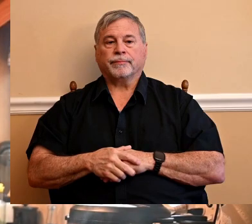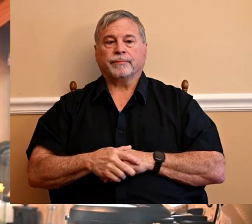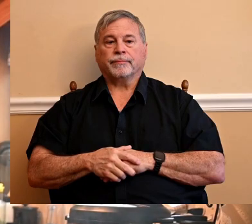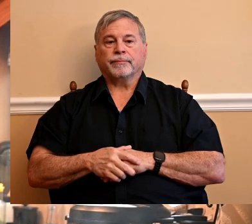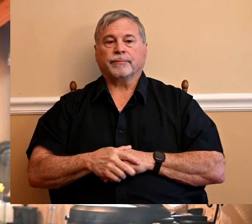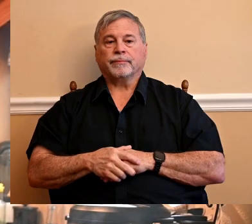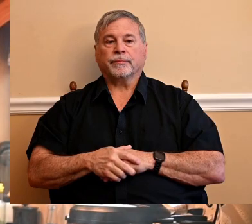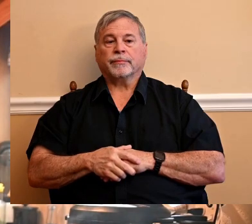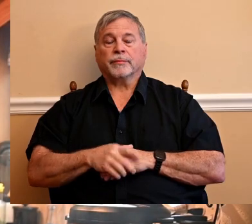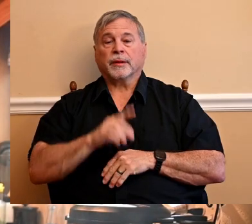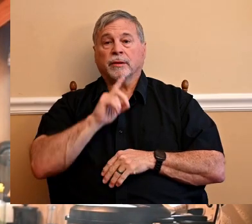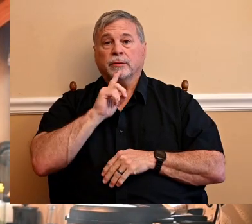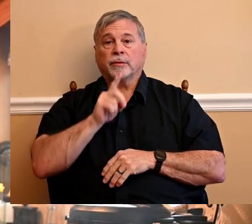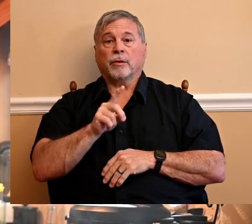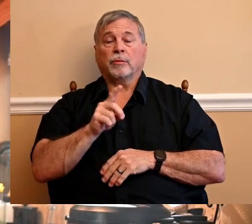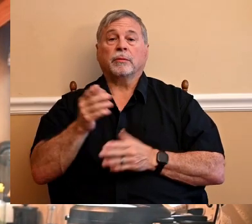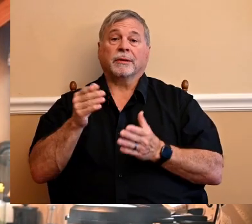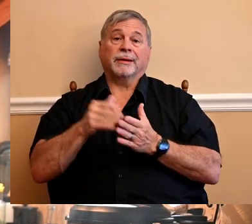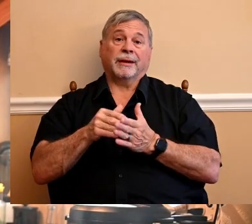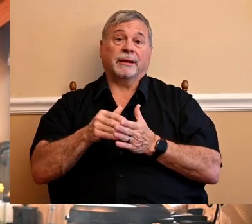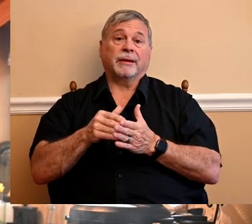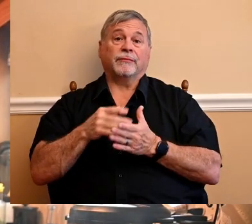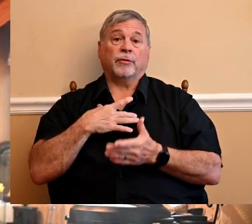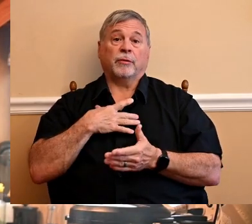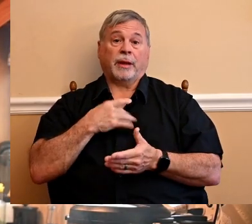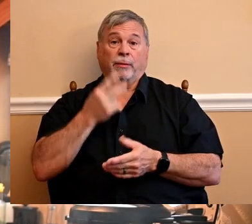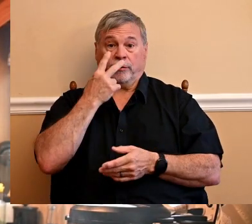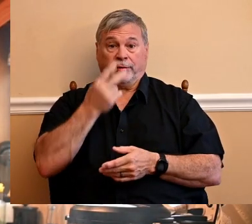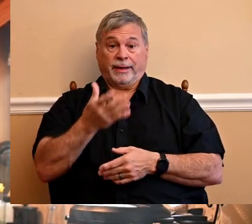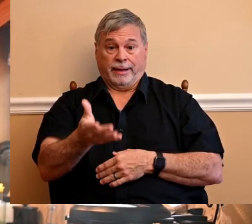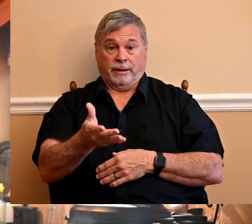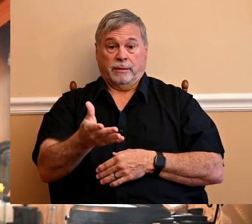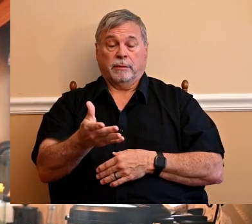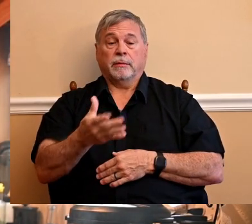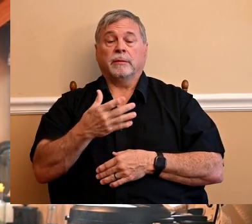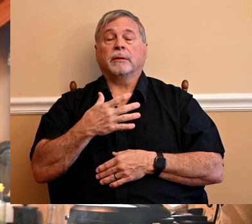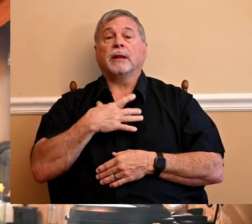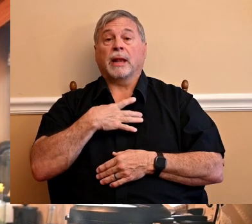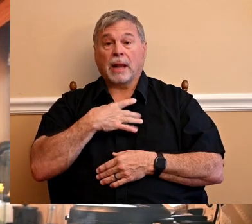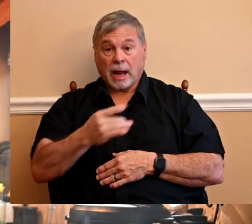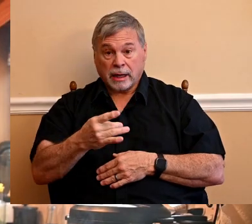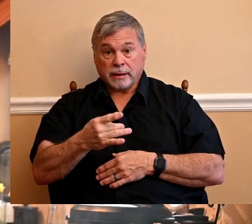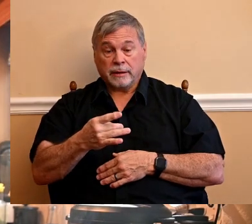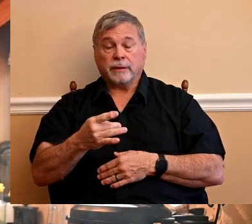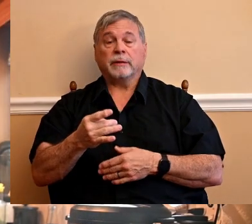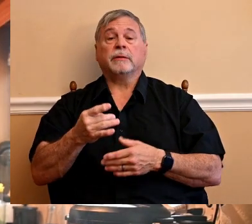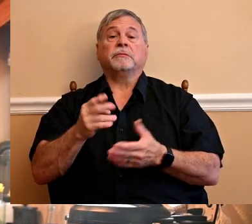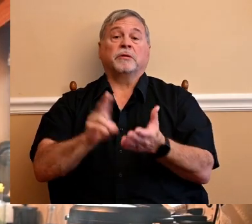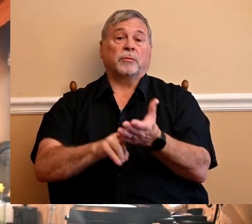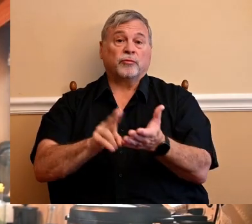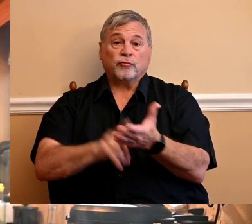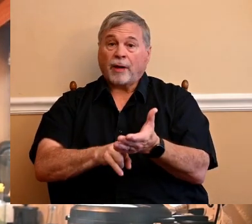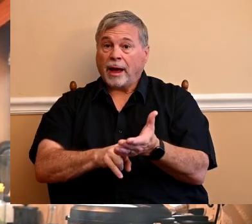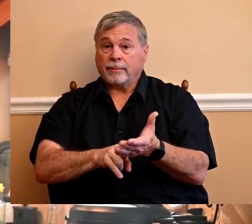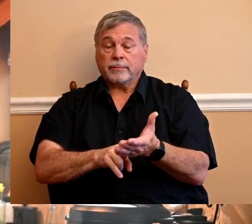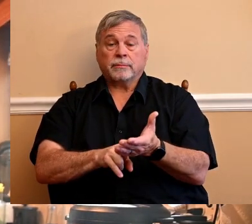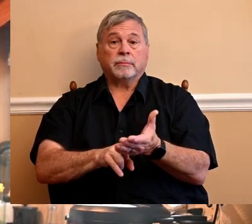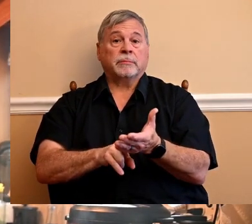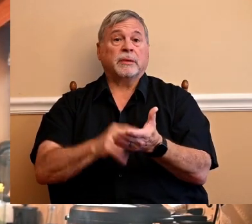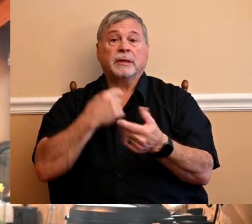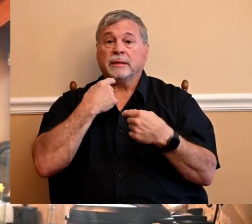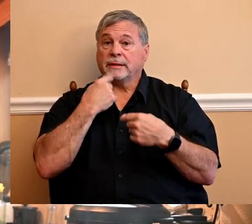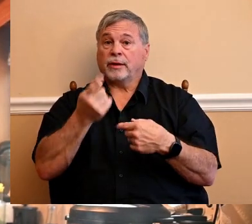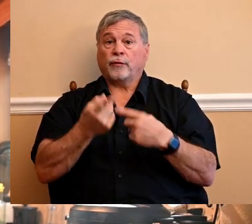So, again, if you like what you've been seeing here, please like. You can subscribe. You can tell your friends about